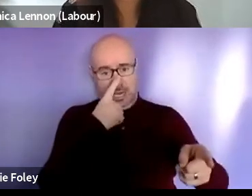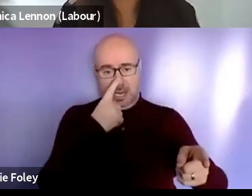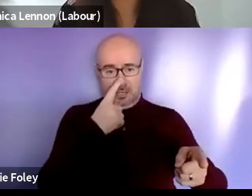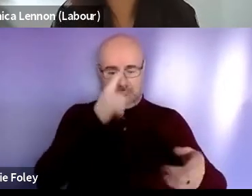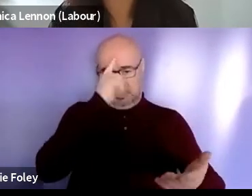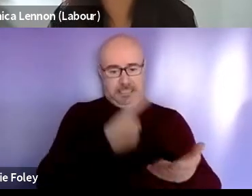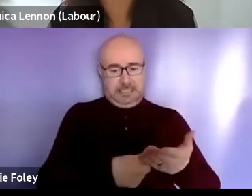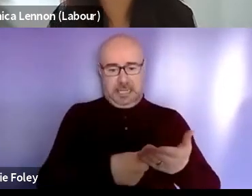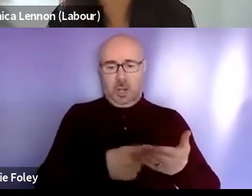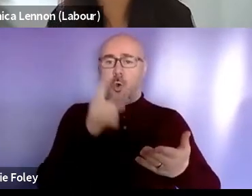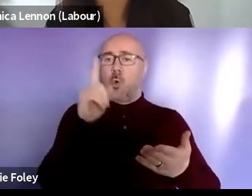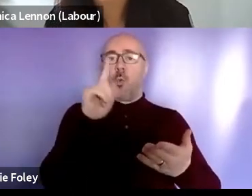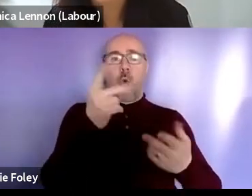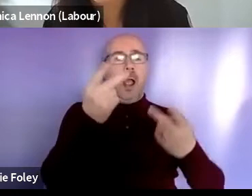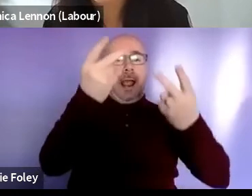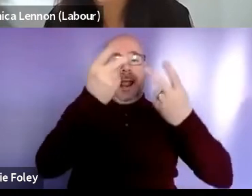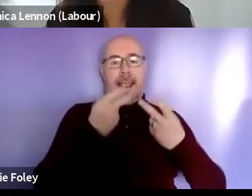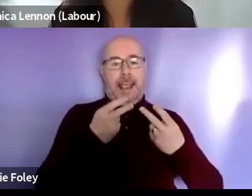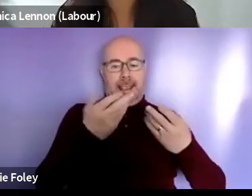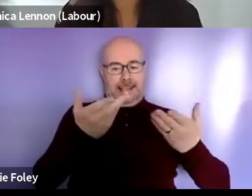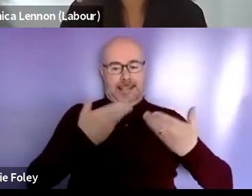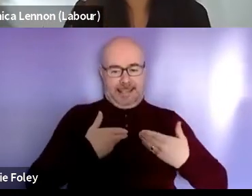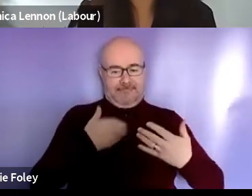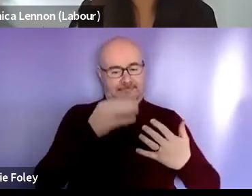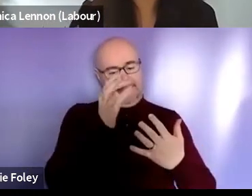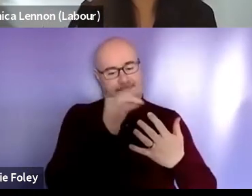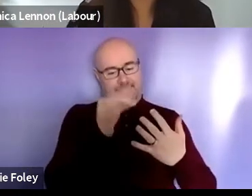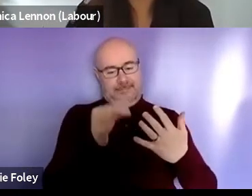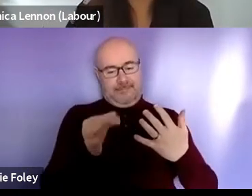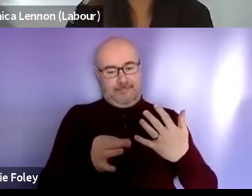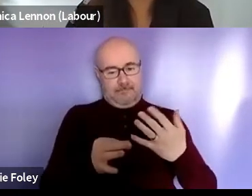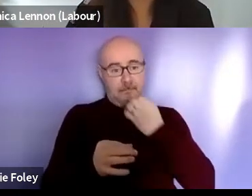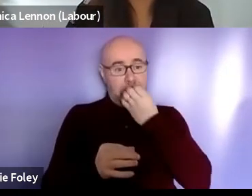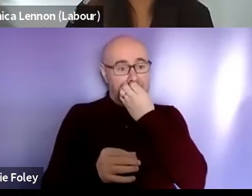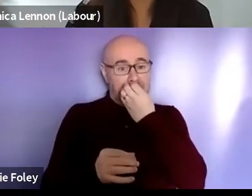working here, though, has it? It hasn't well, been working like it could.